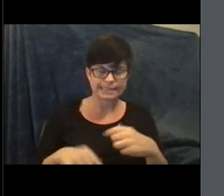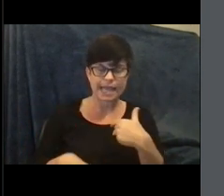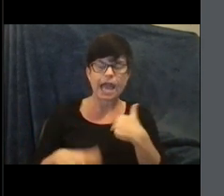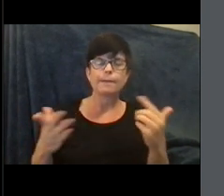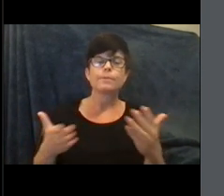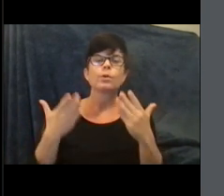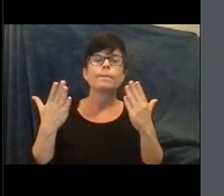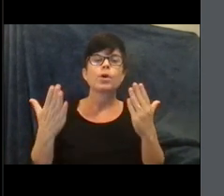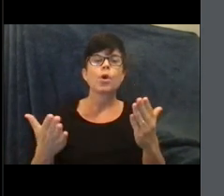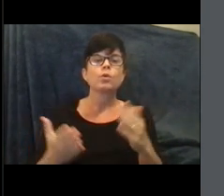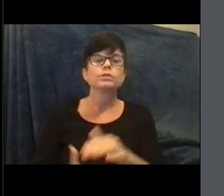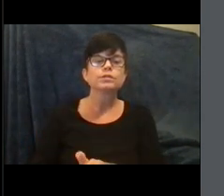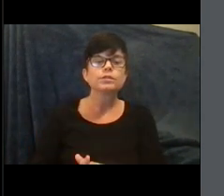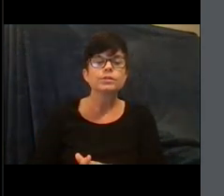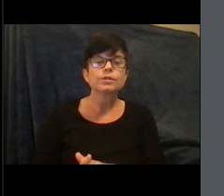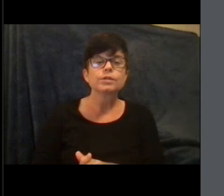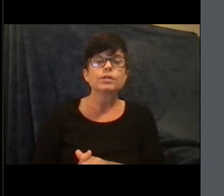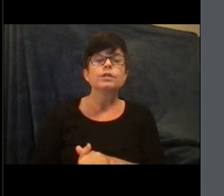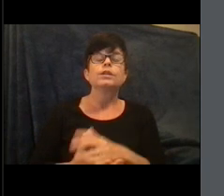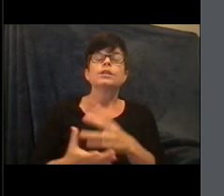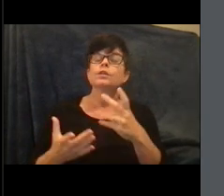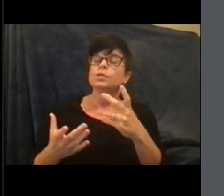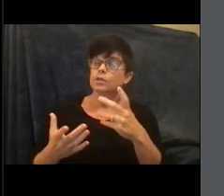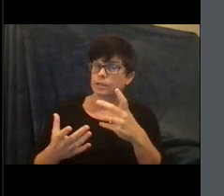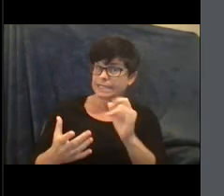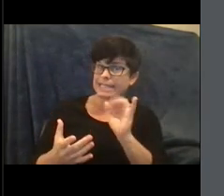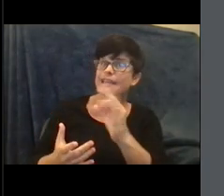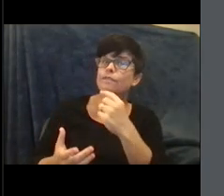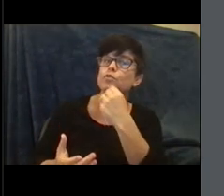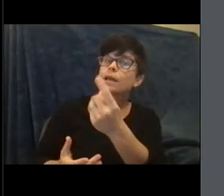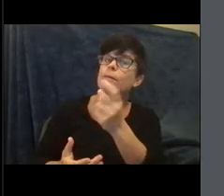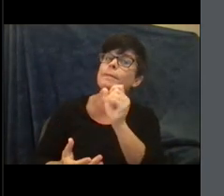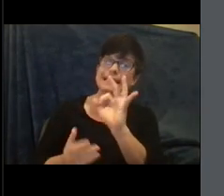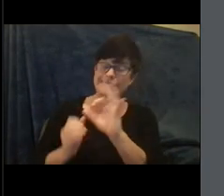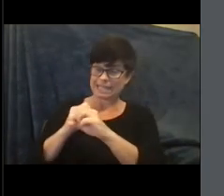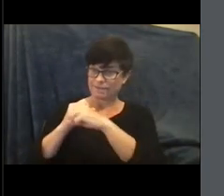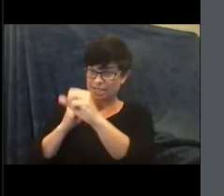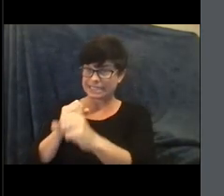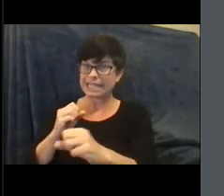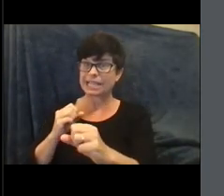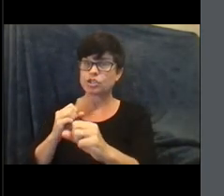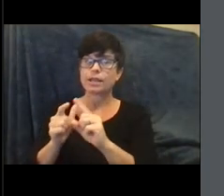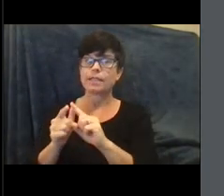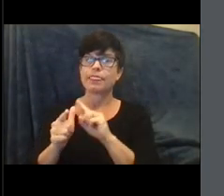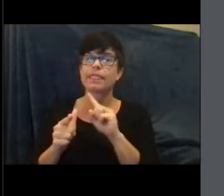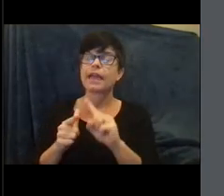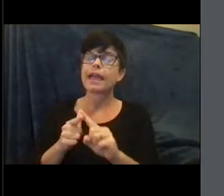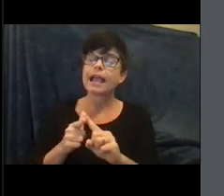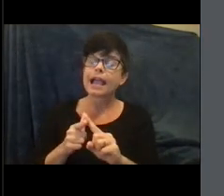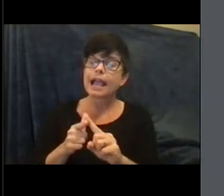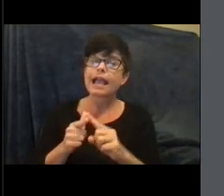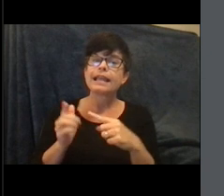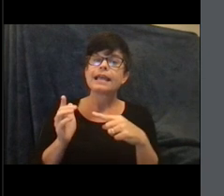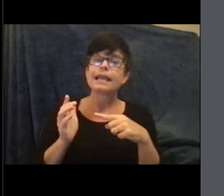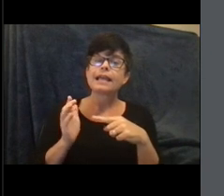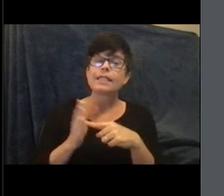propose that as a condition, if there is an extension, that this